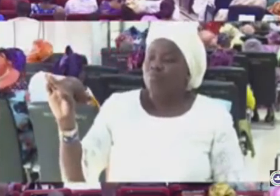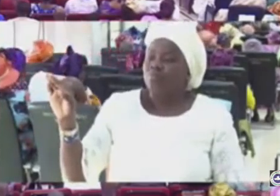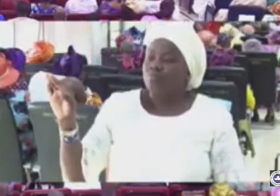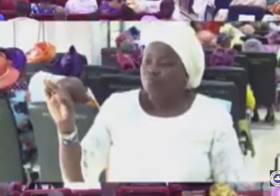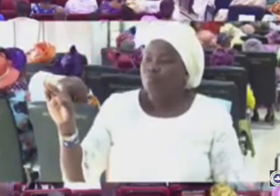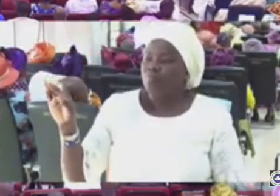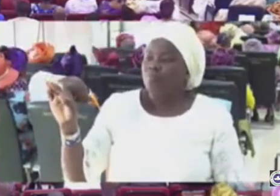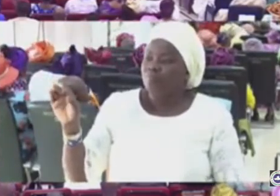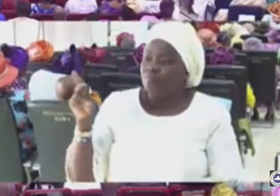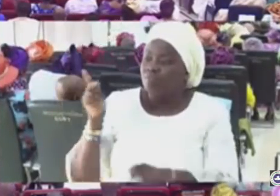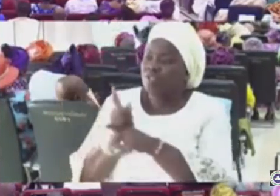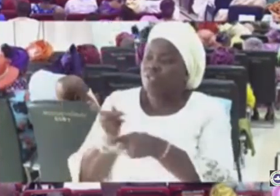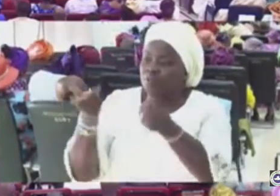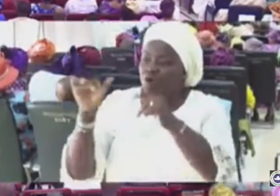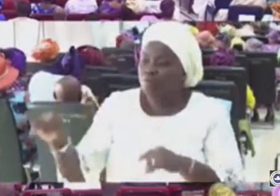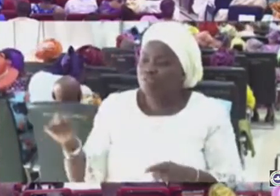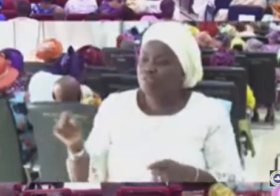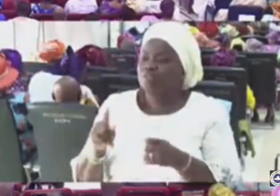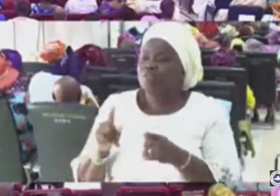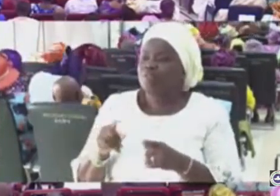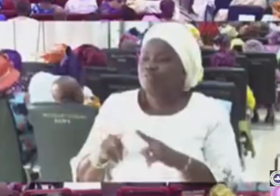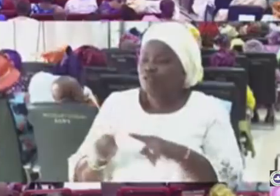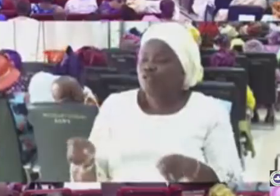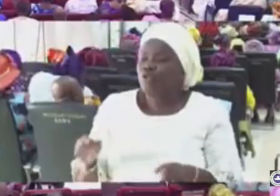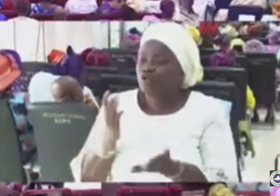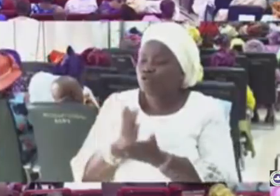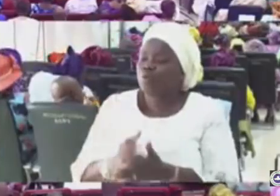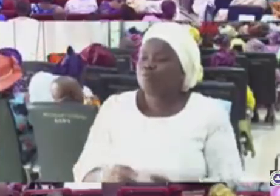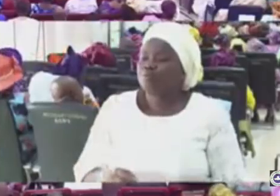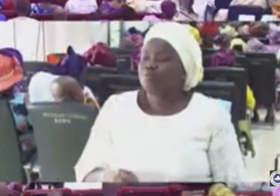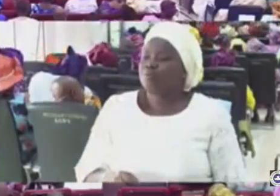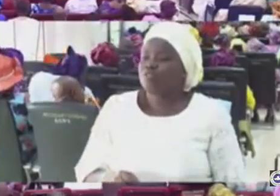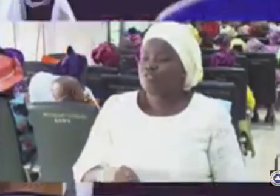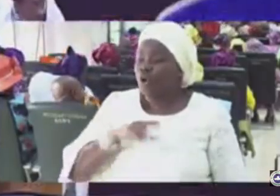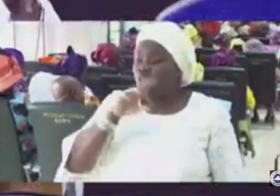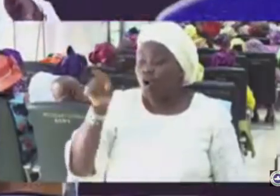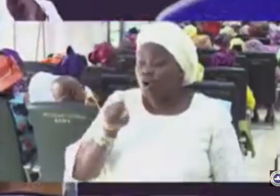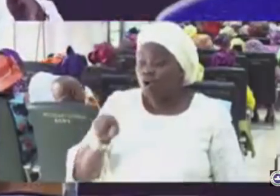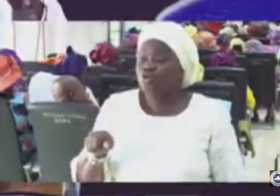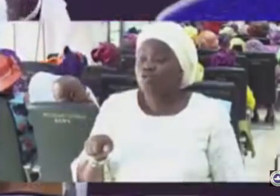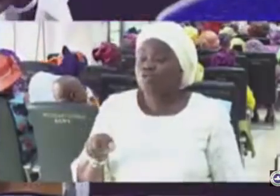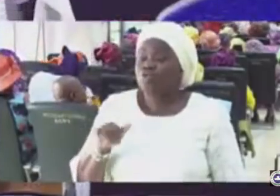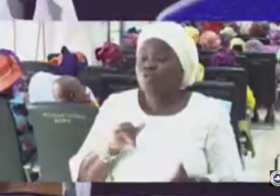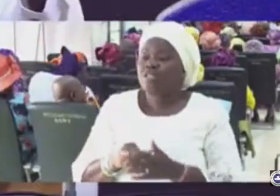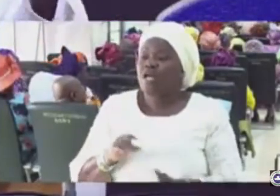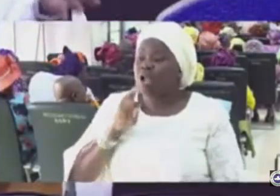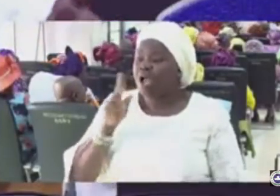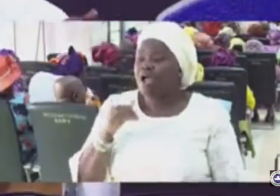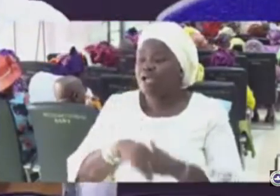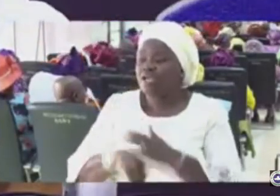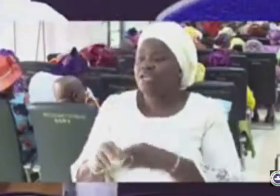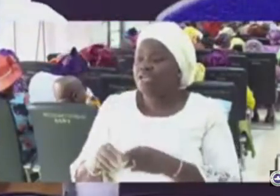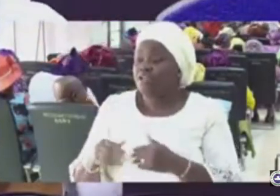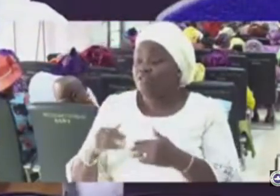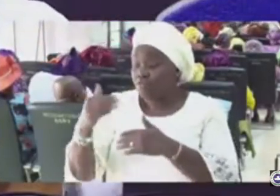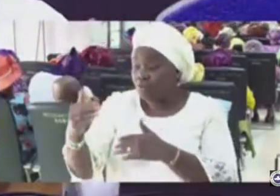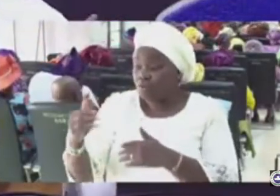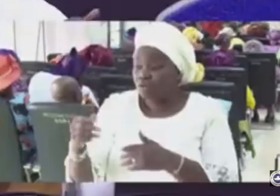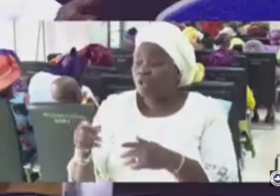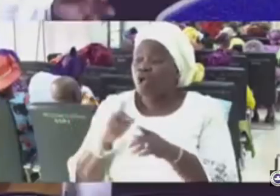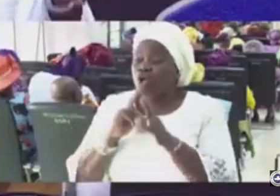Keep coming, don't stop. Now those of us who are already in front and those who are on the way, talk to the